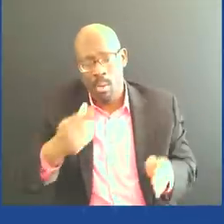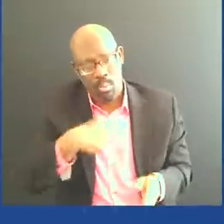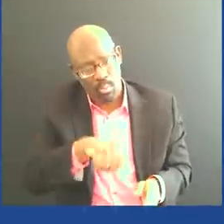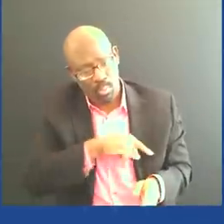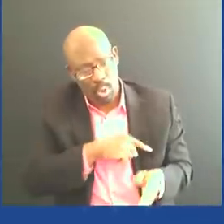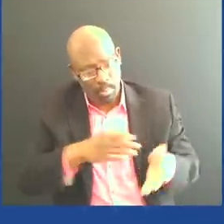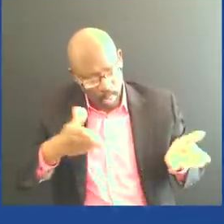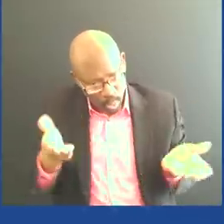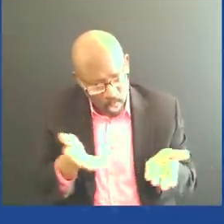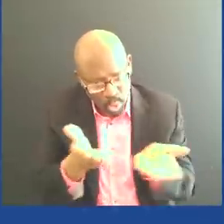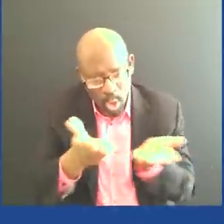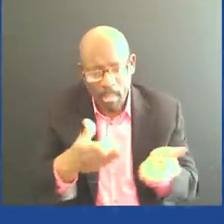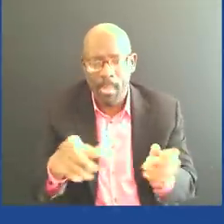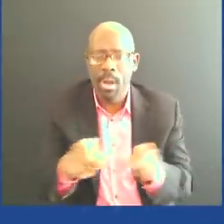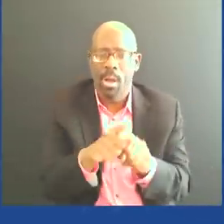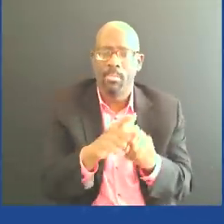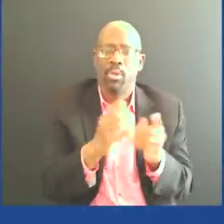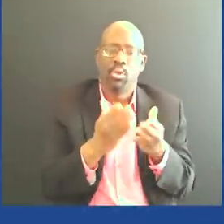members.